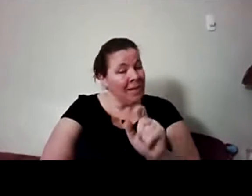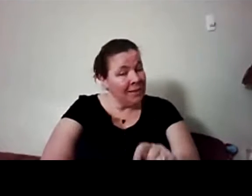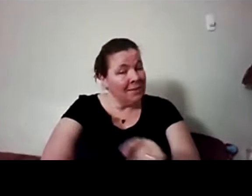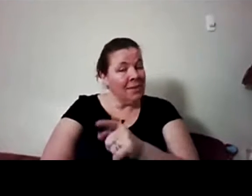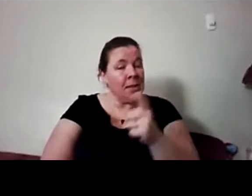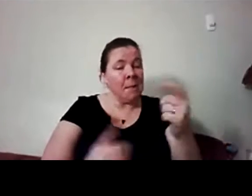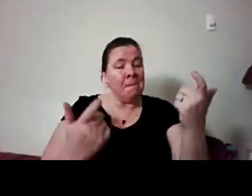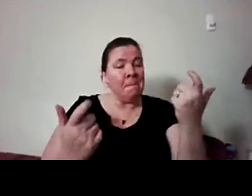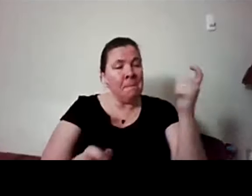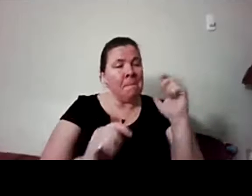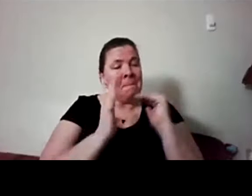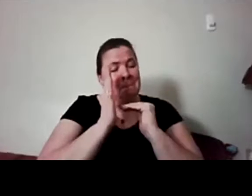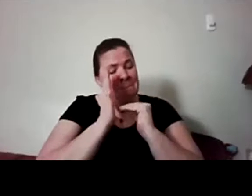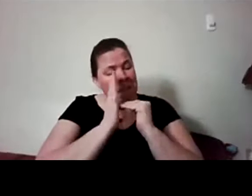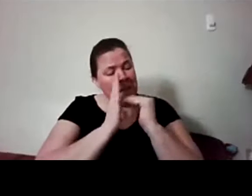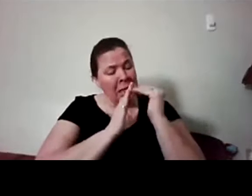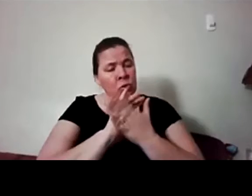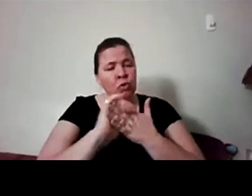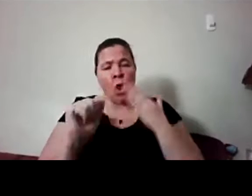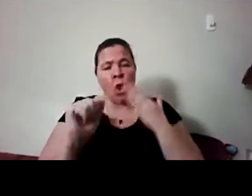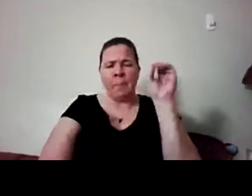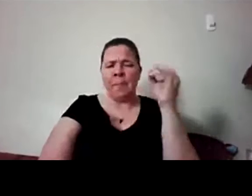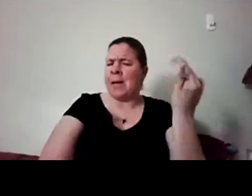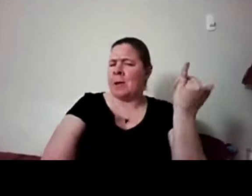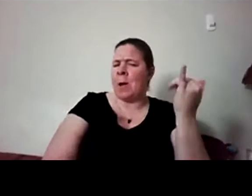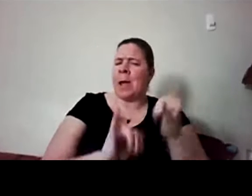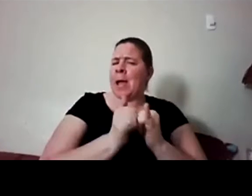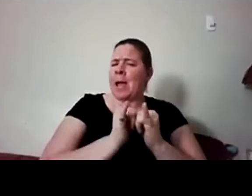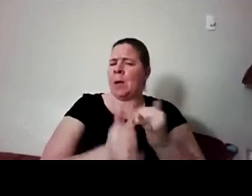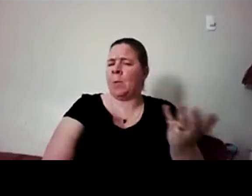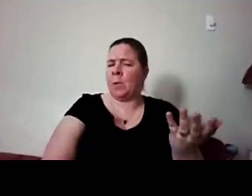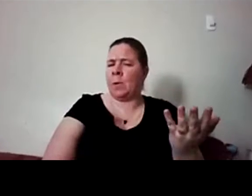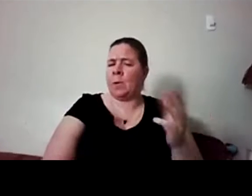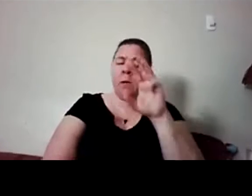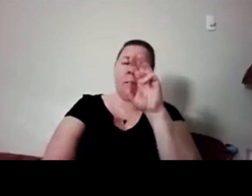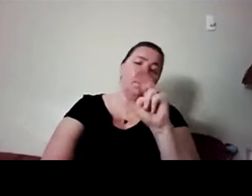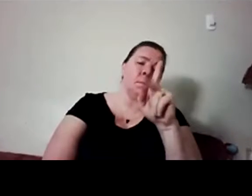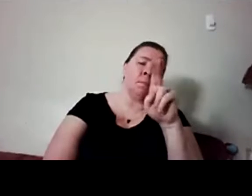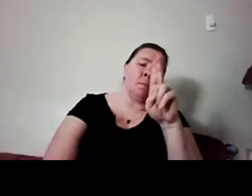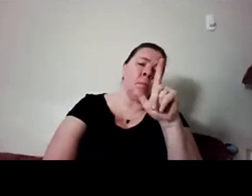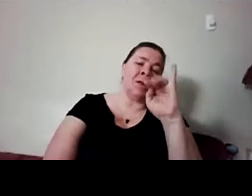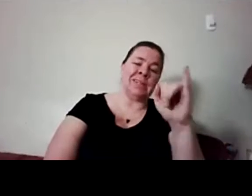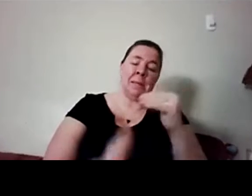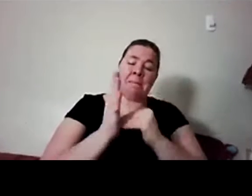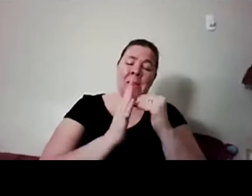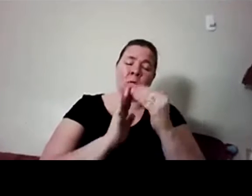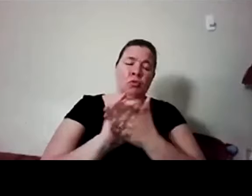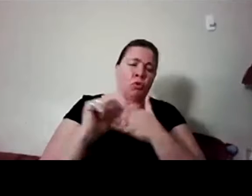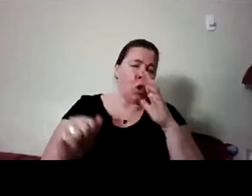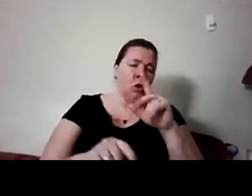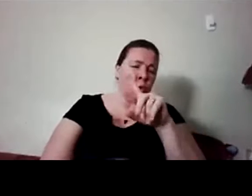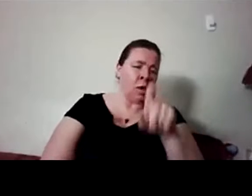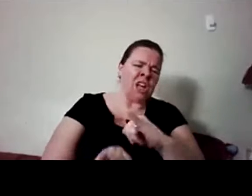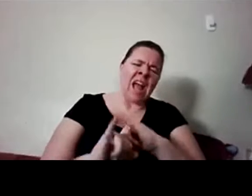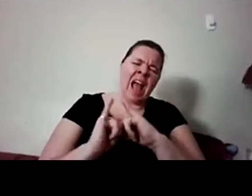is a multi-billion-dollar company. So here is the multi-billion-dollar question. How do they make